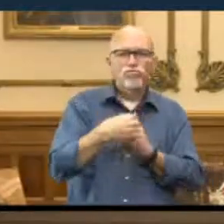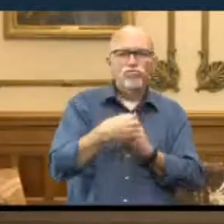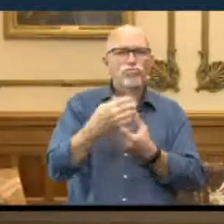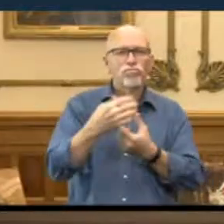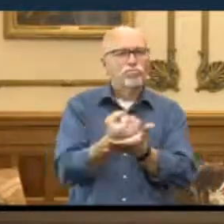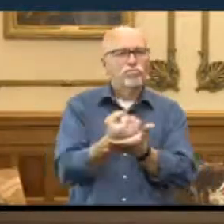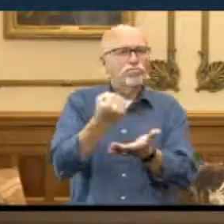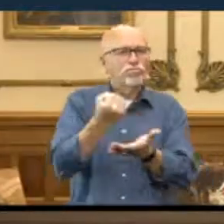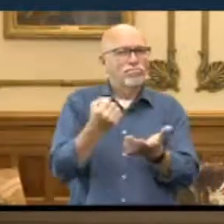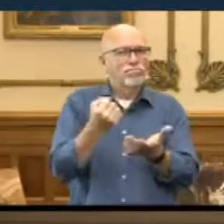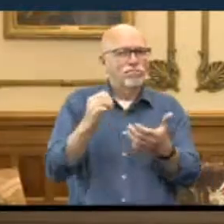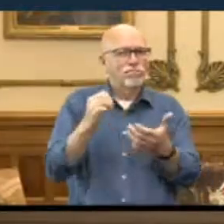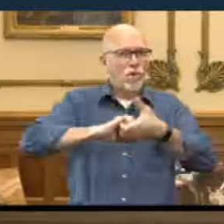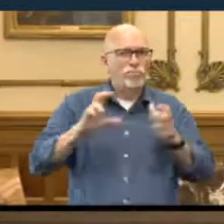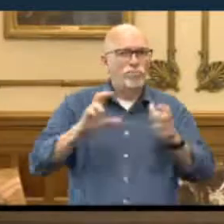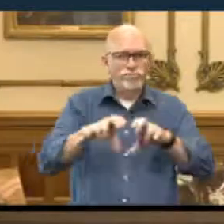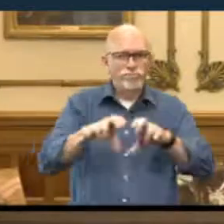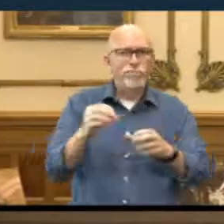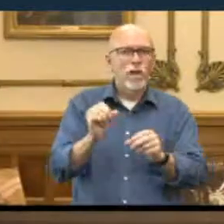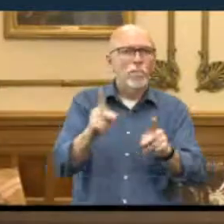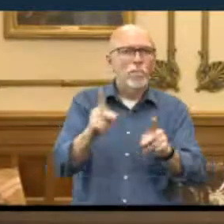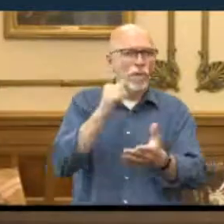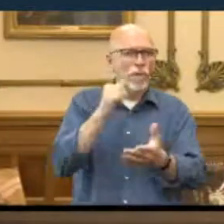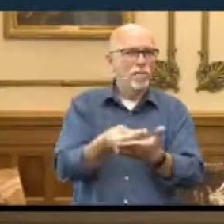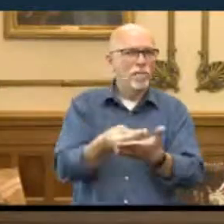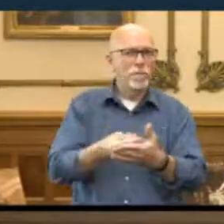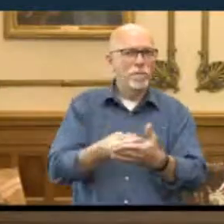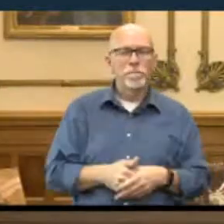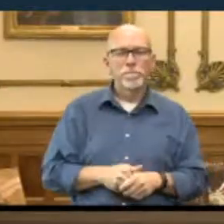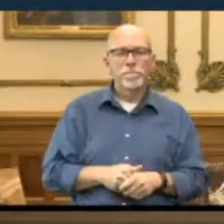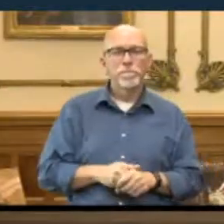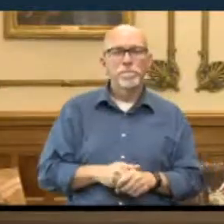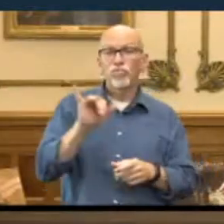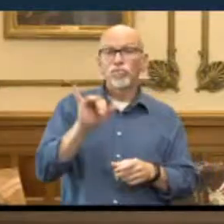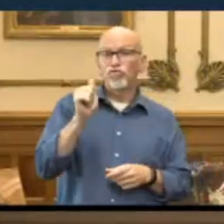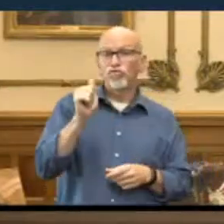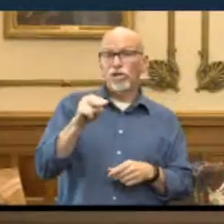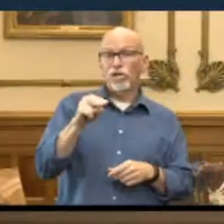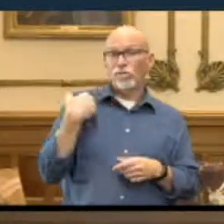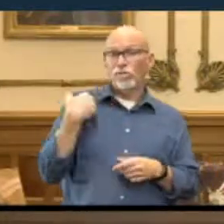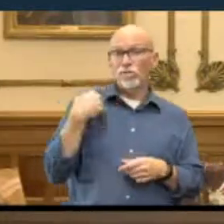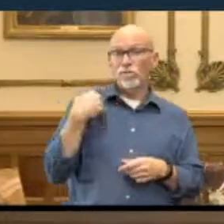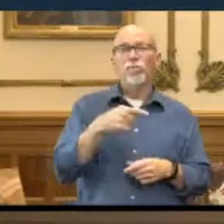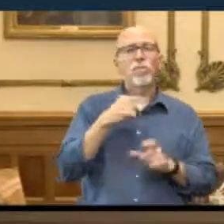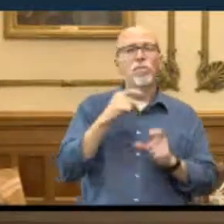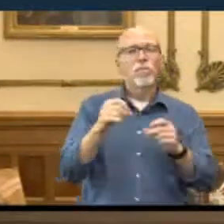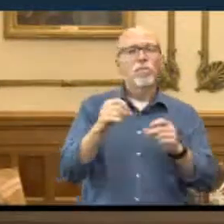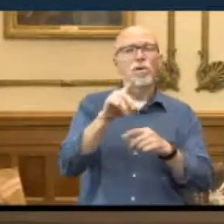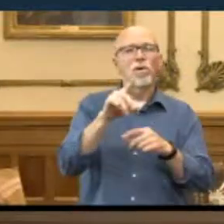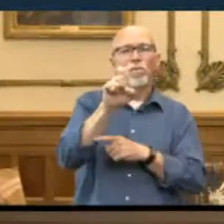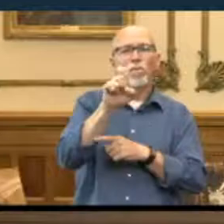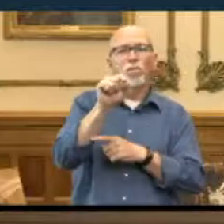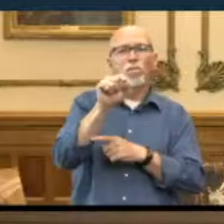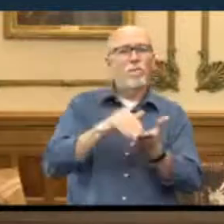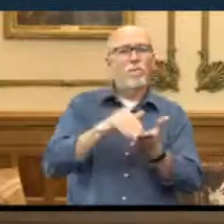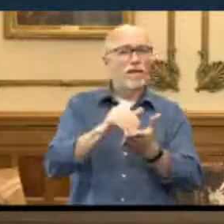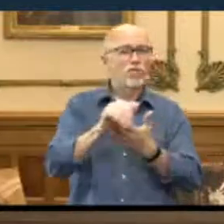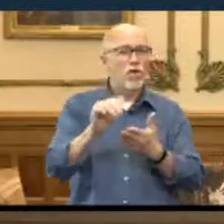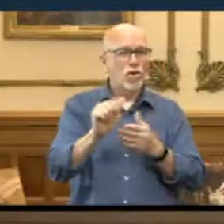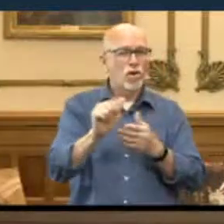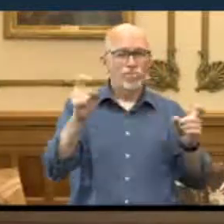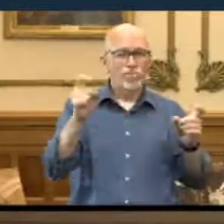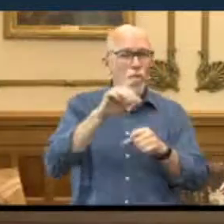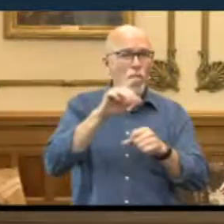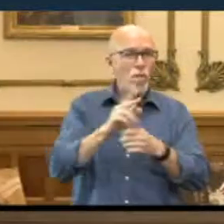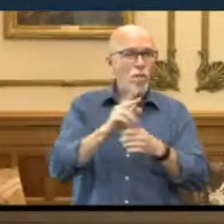with the state and NDOT for these dollars. In January this year, We awarded more than $120 million for these